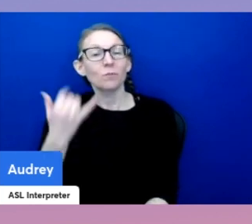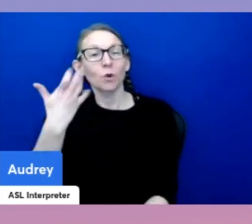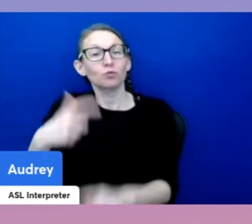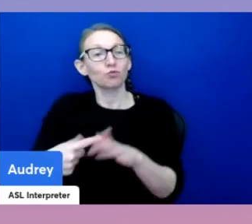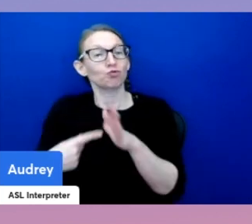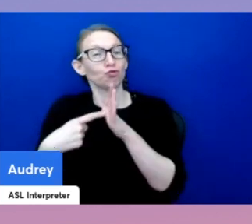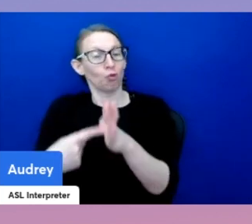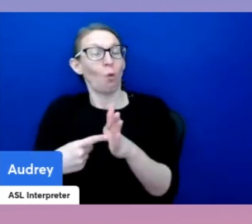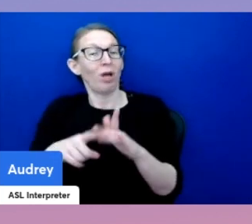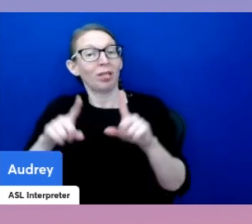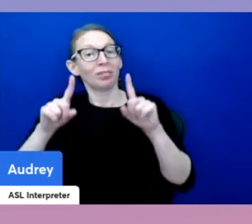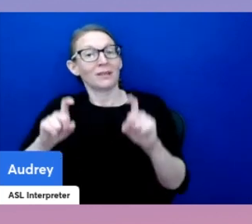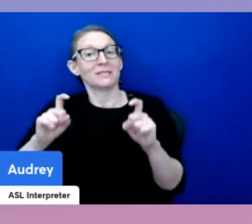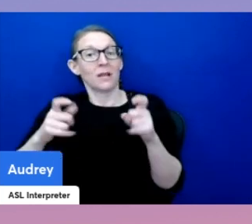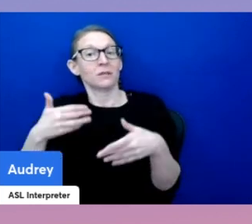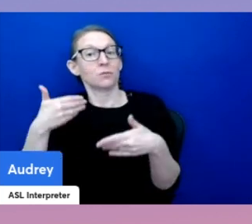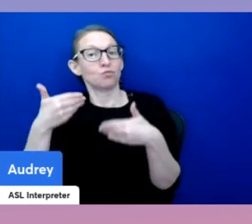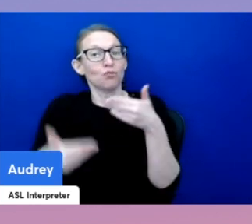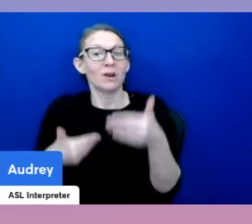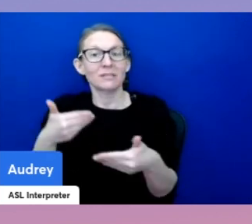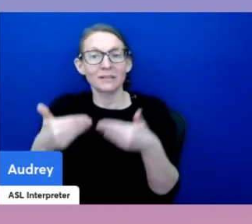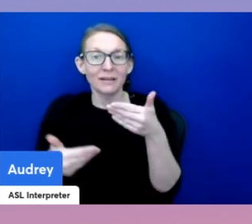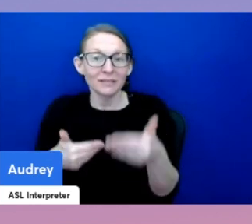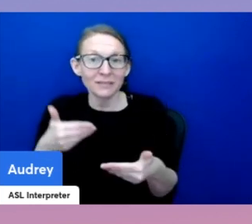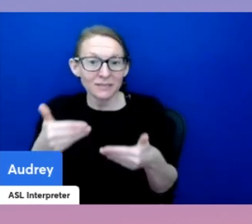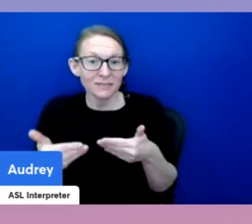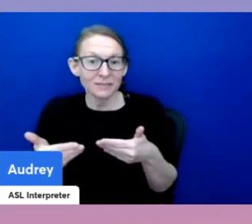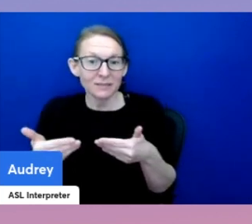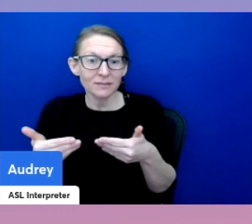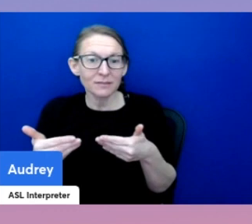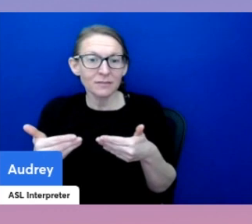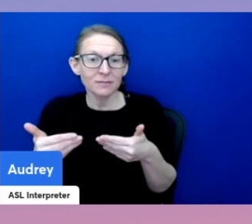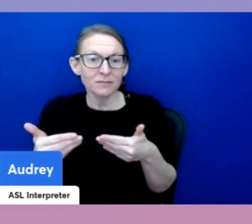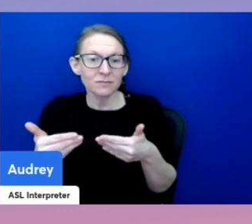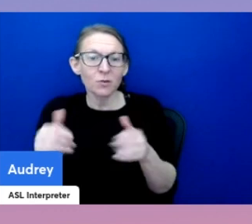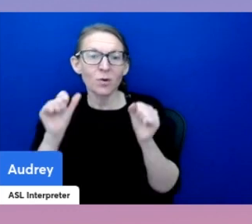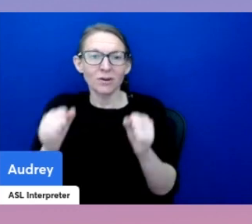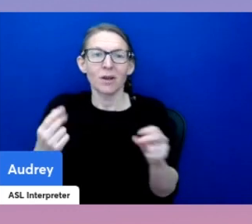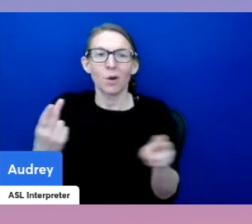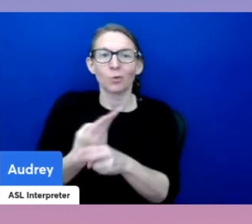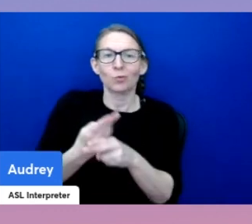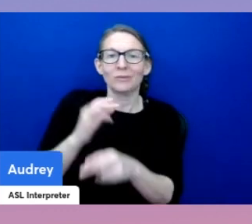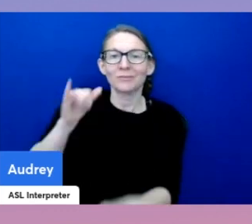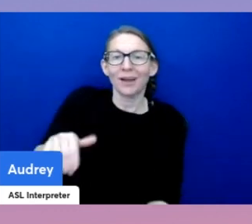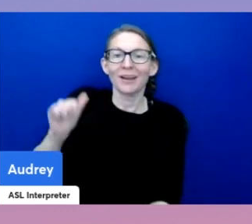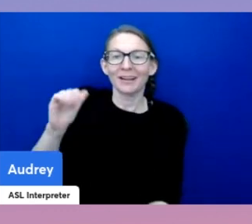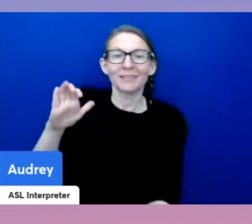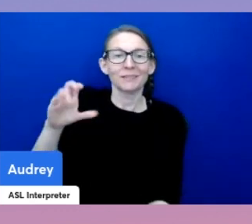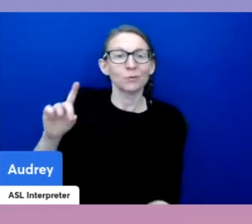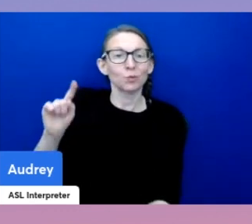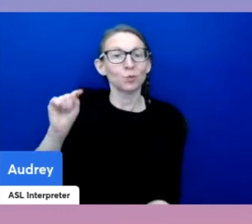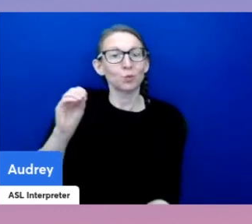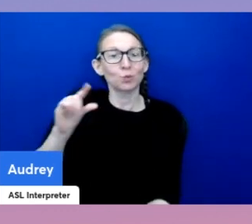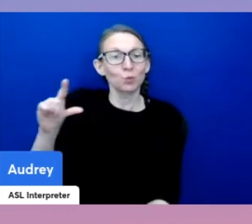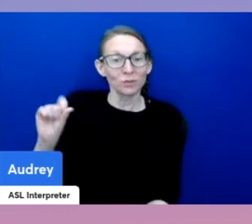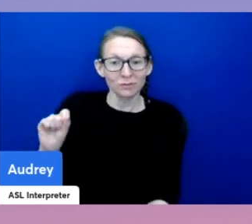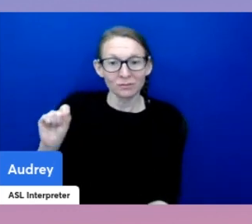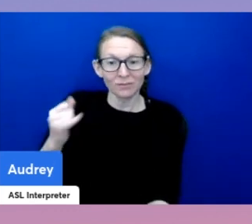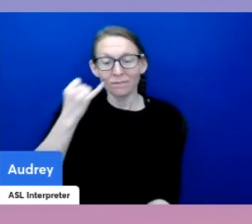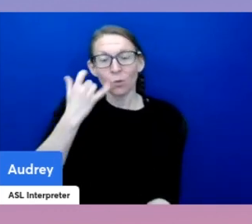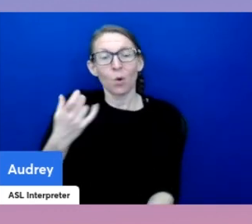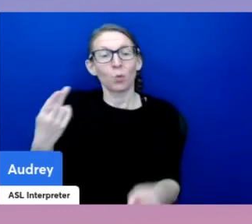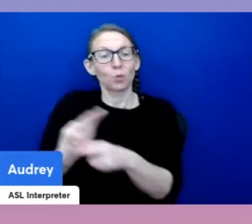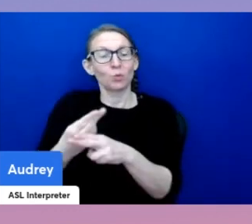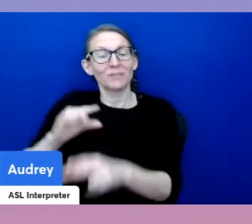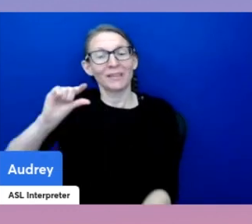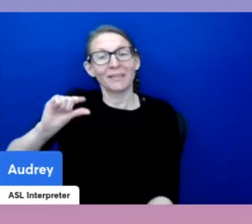process, yeah, you can also use the CI/CD tools. If, for example, you want to use GitHub Action, and then you